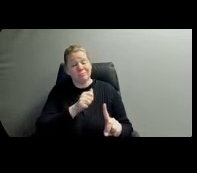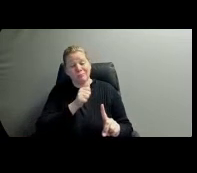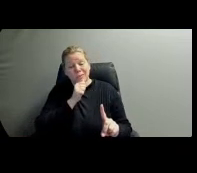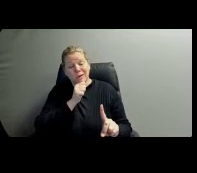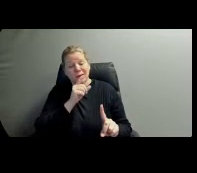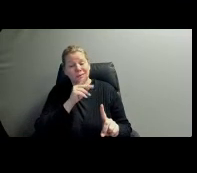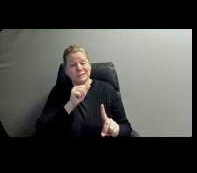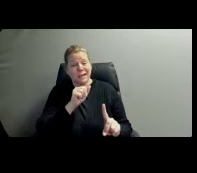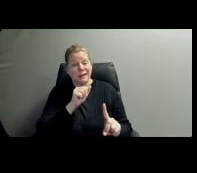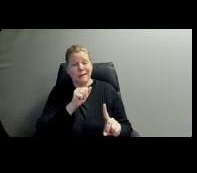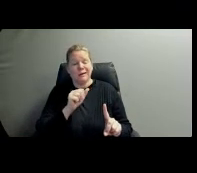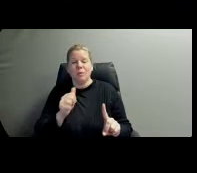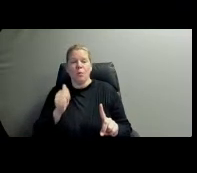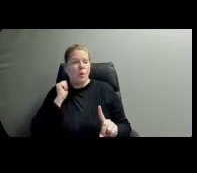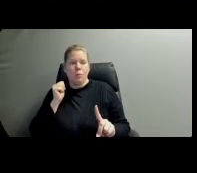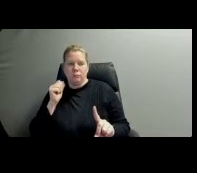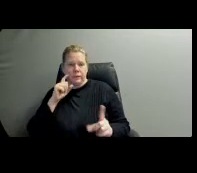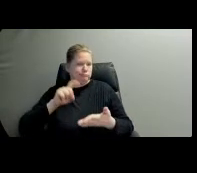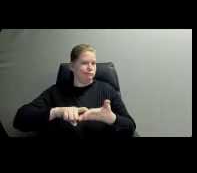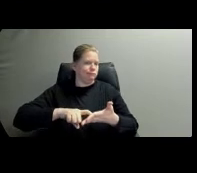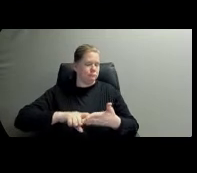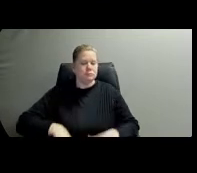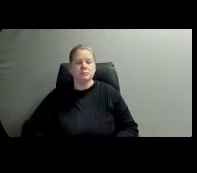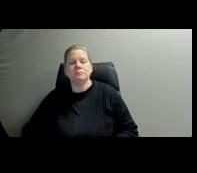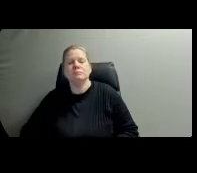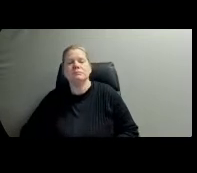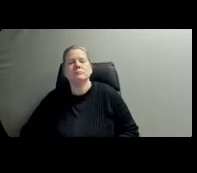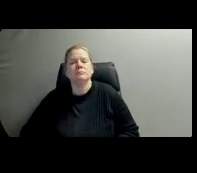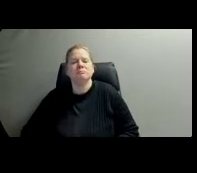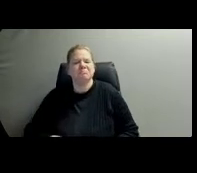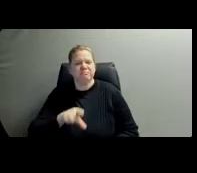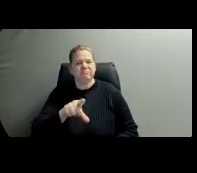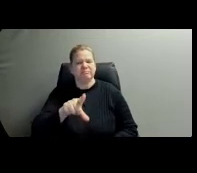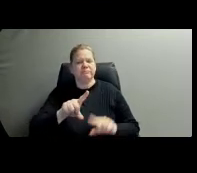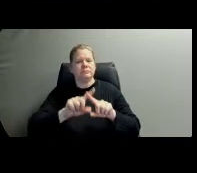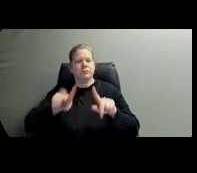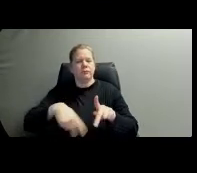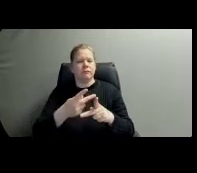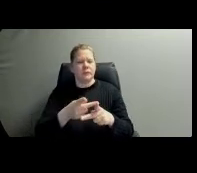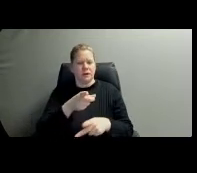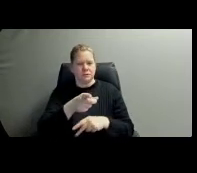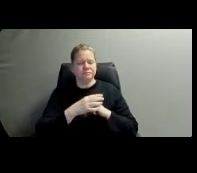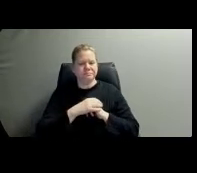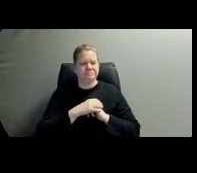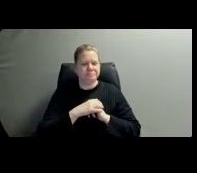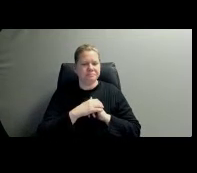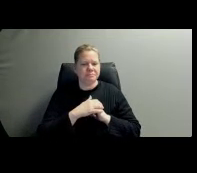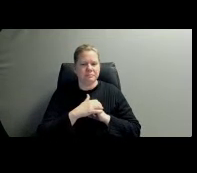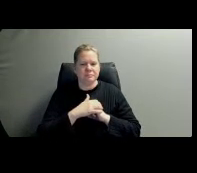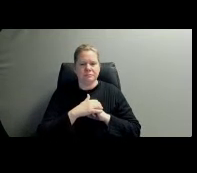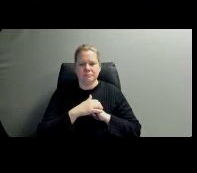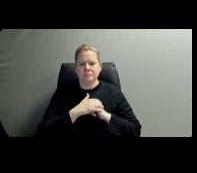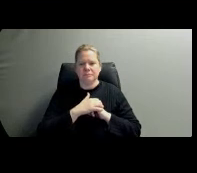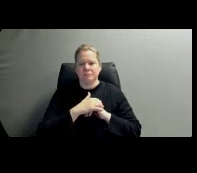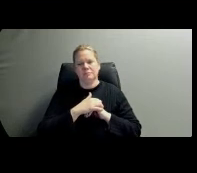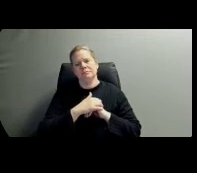an anomalous way. So these are the two different kinds of differential privacy that we use. So